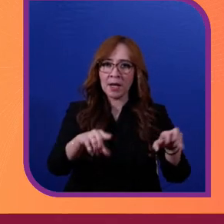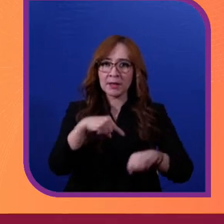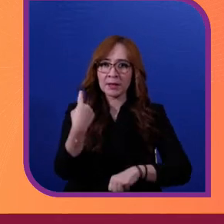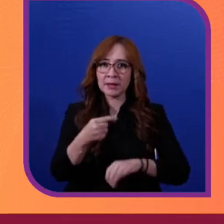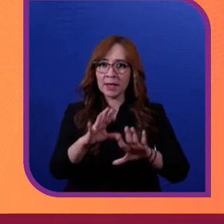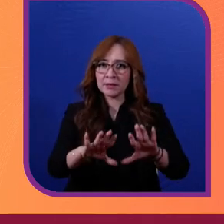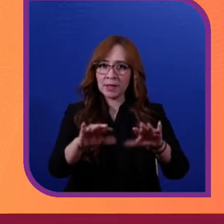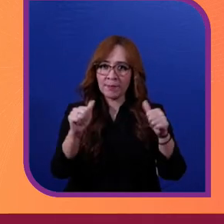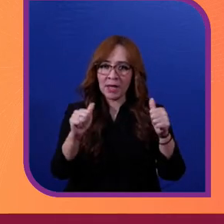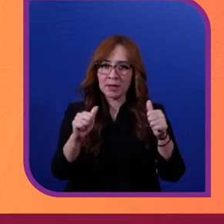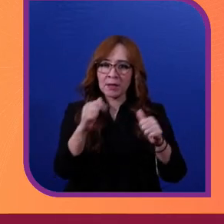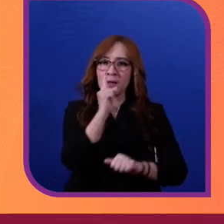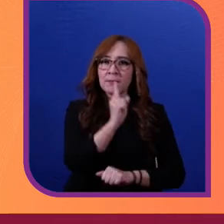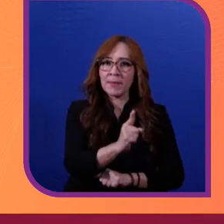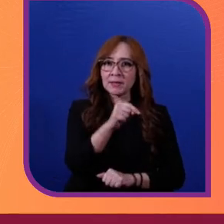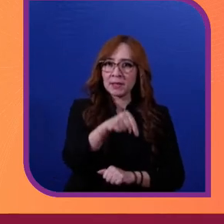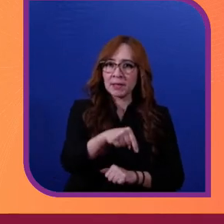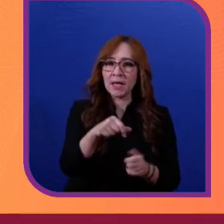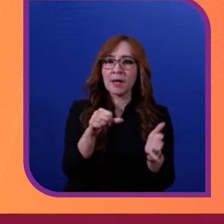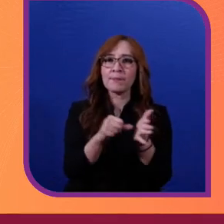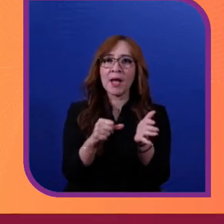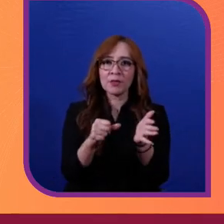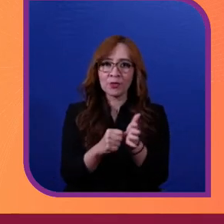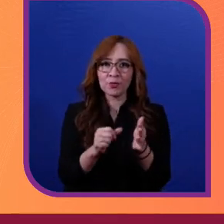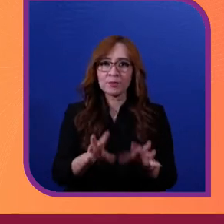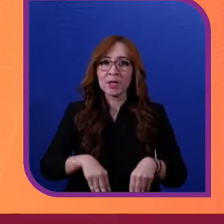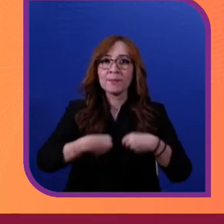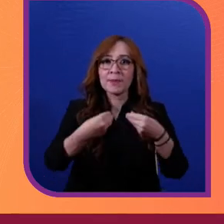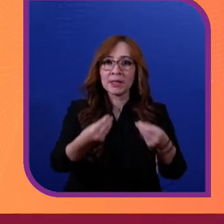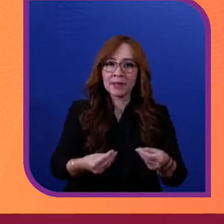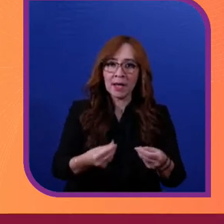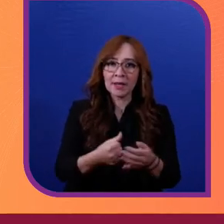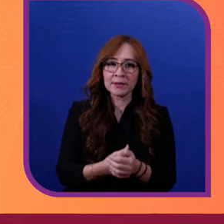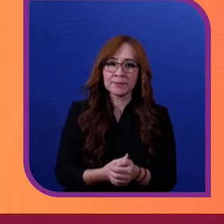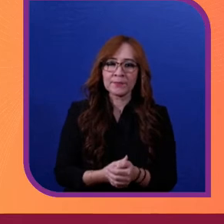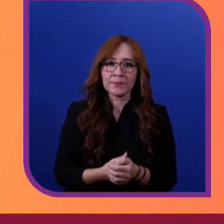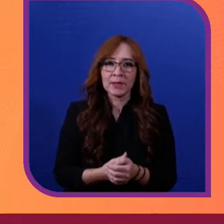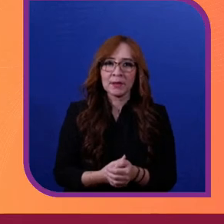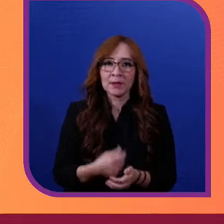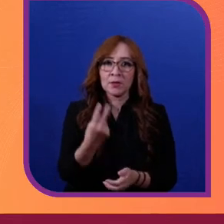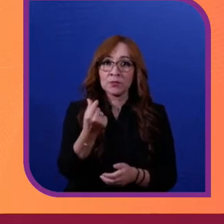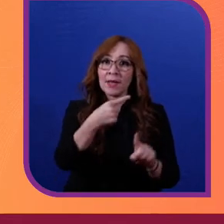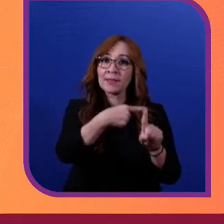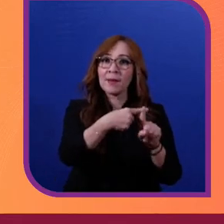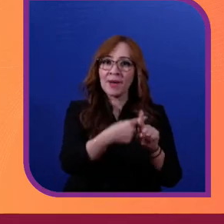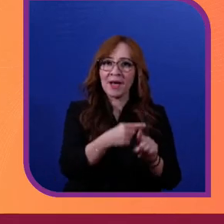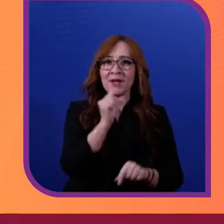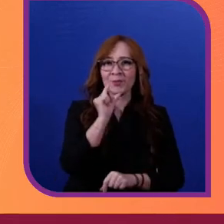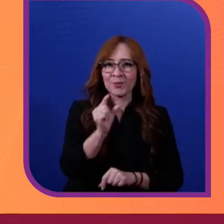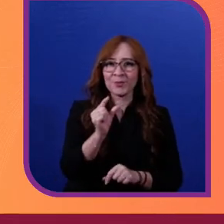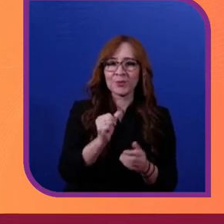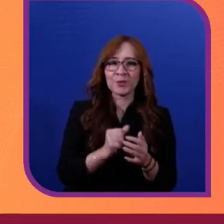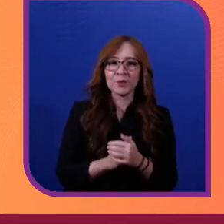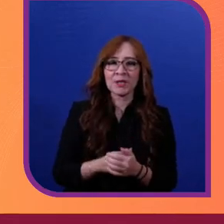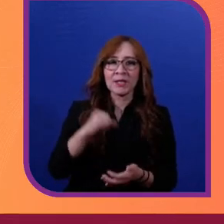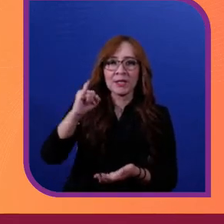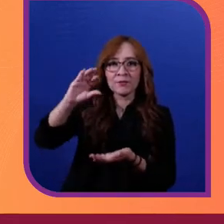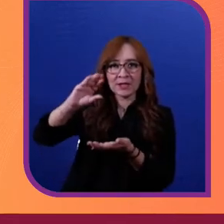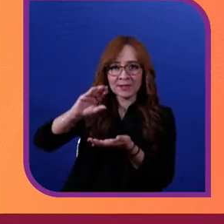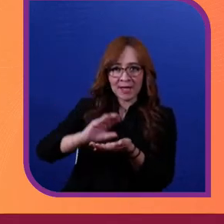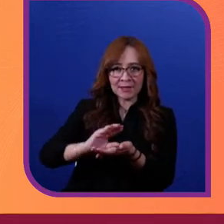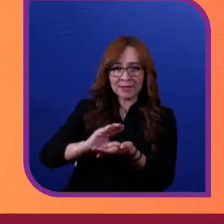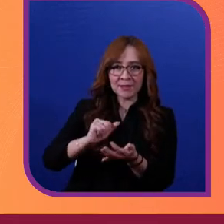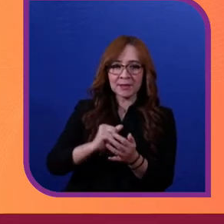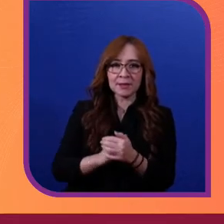insentif Ying investment towards Green retroboyz Thank you Pak